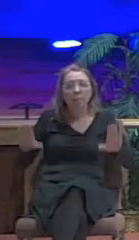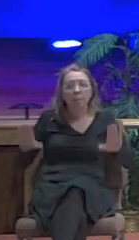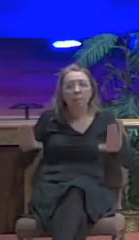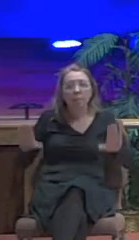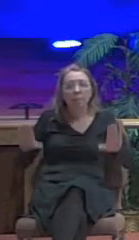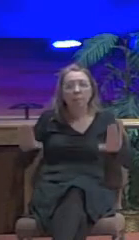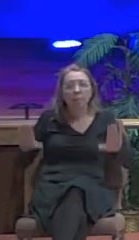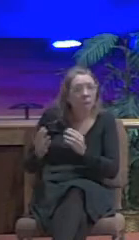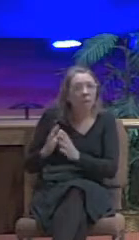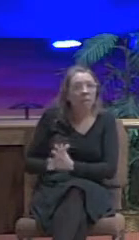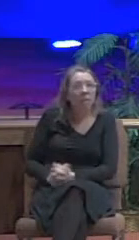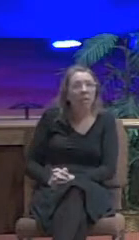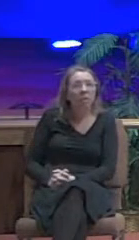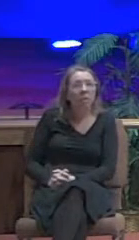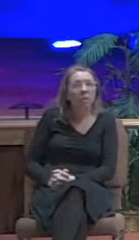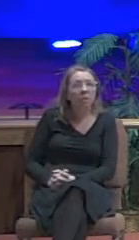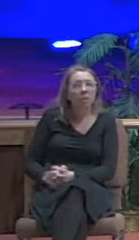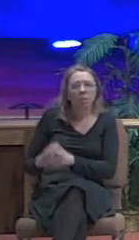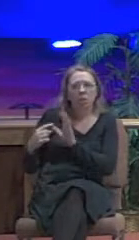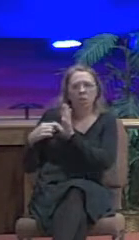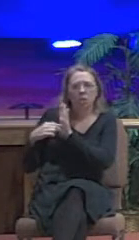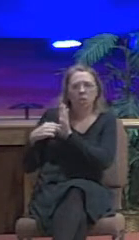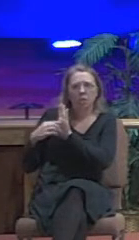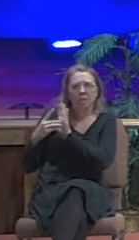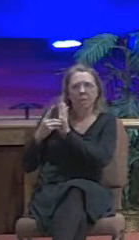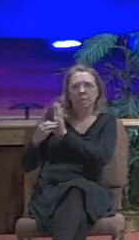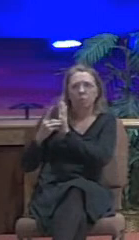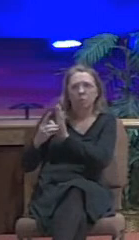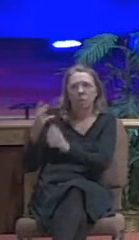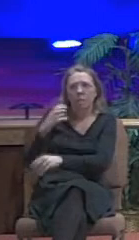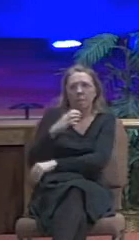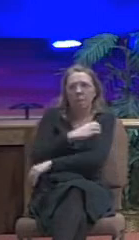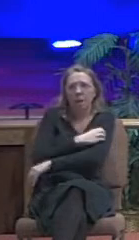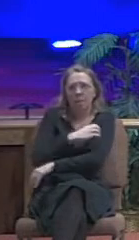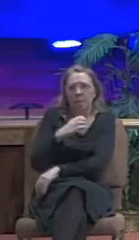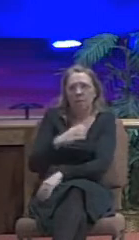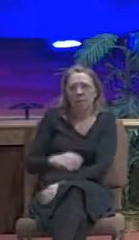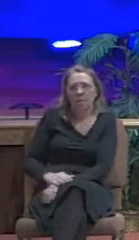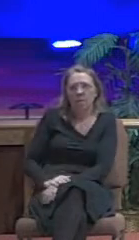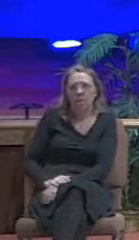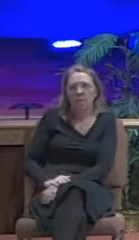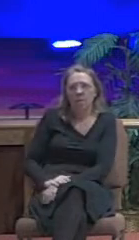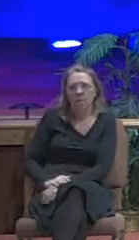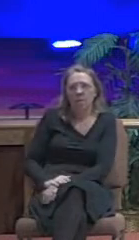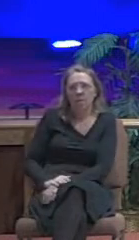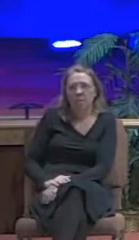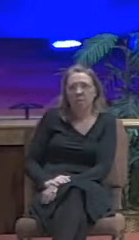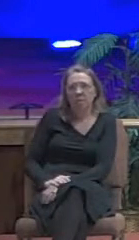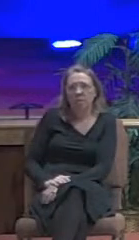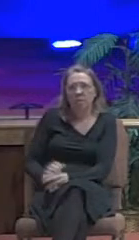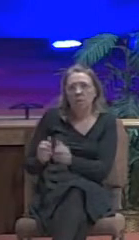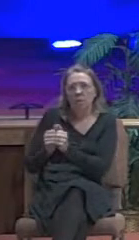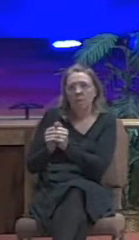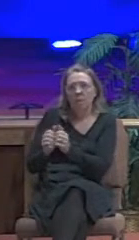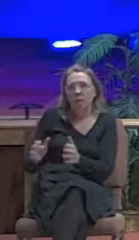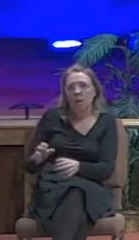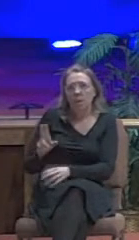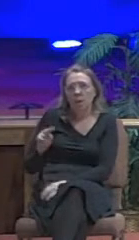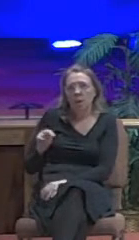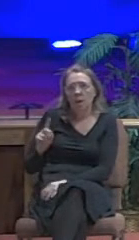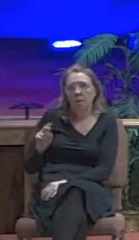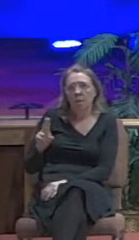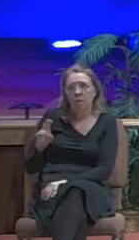one. Demonstrating power without undue harshness.